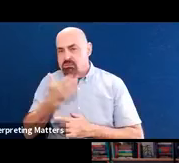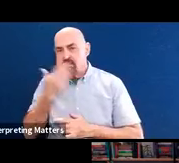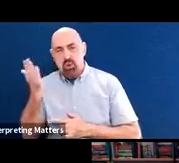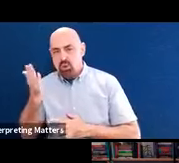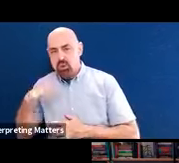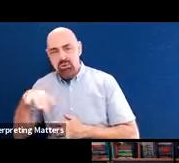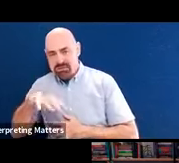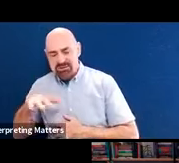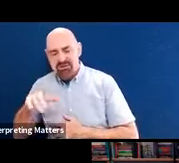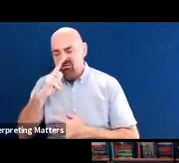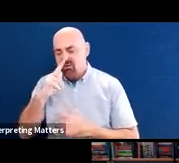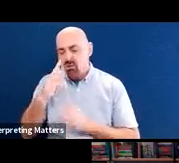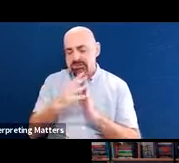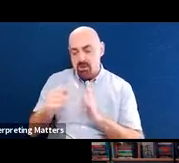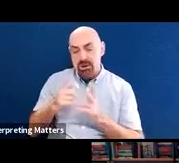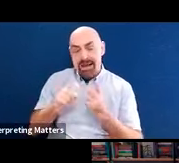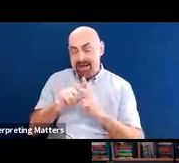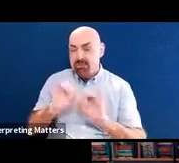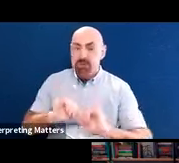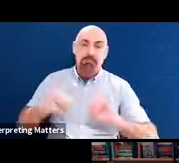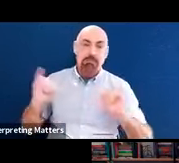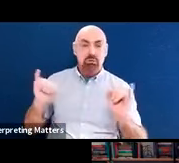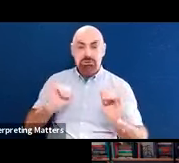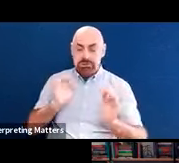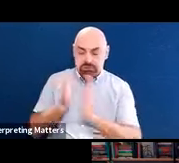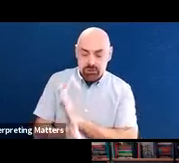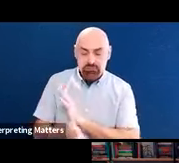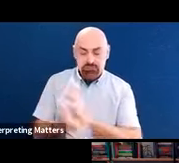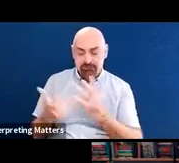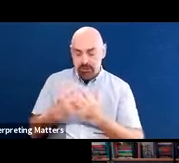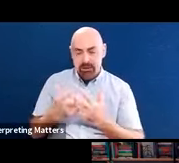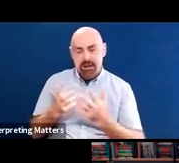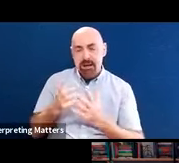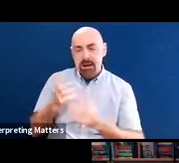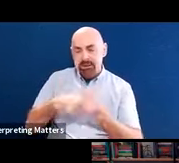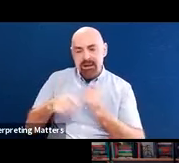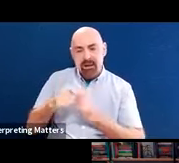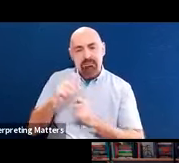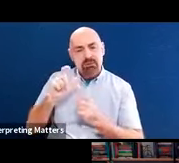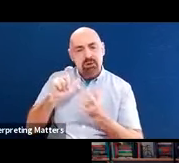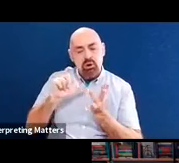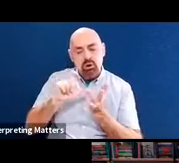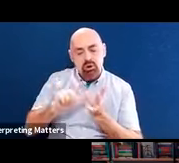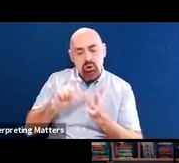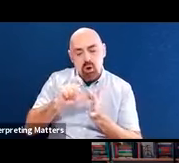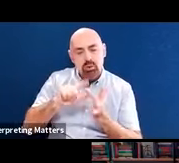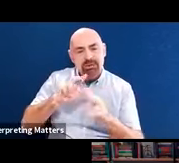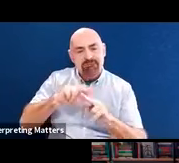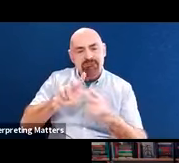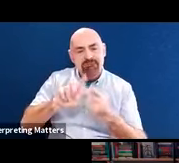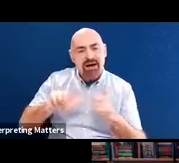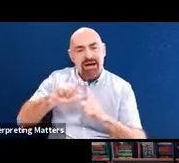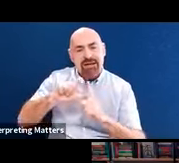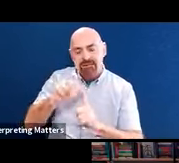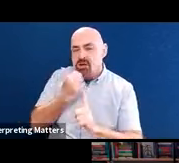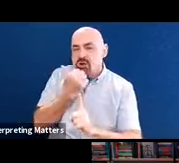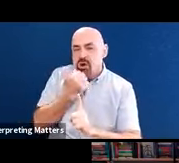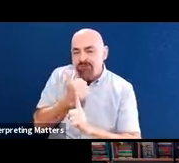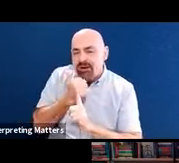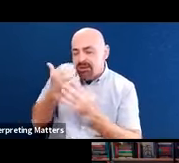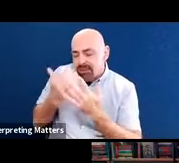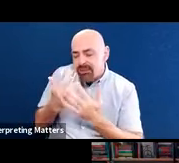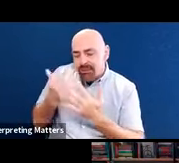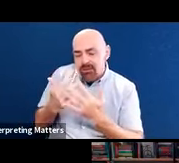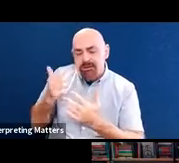For instance, when the most disruptive technologies become increasingly codified and enter the stage of massive diffusion in